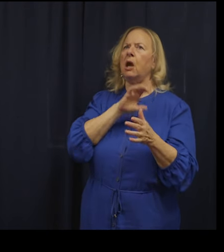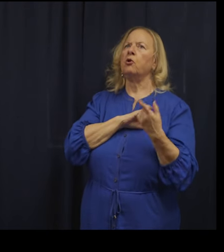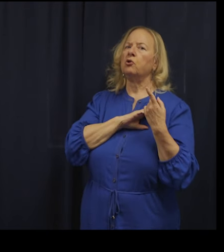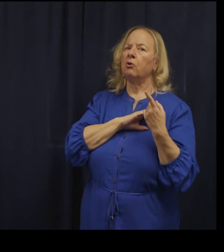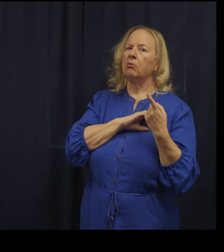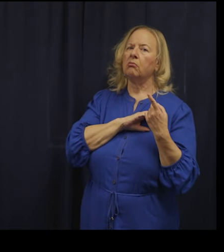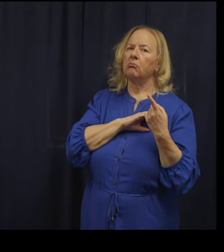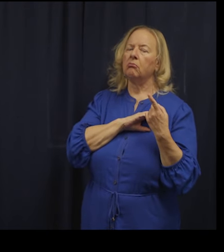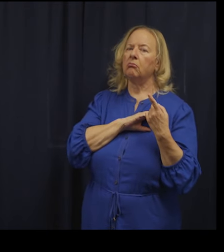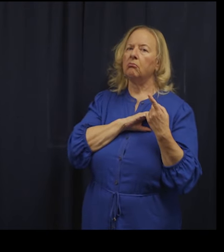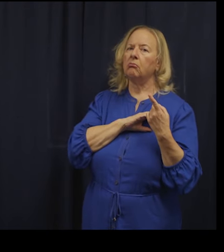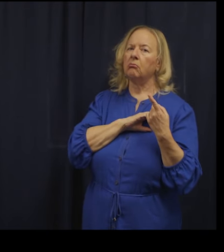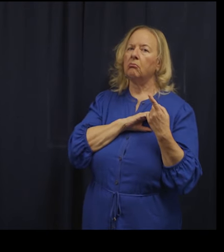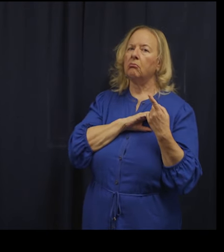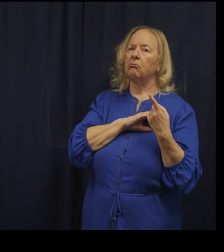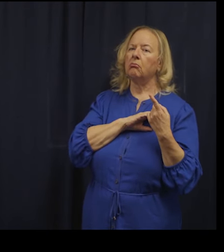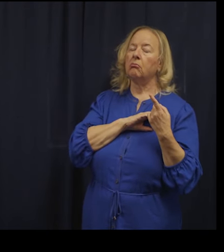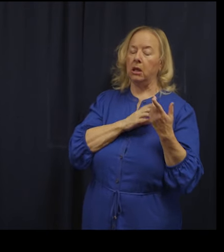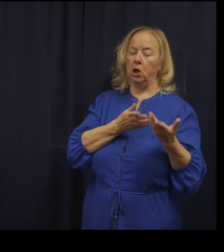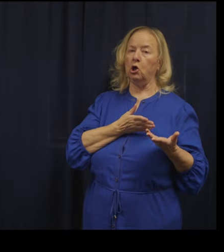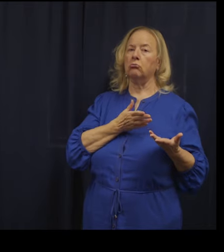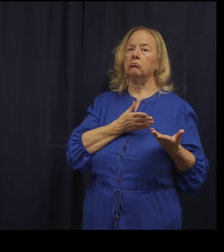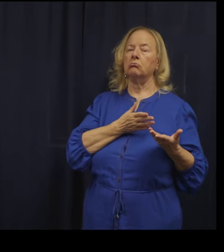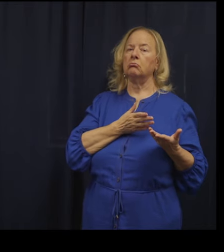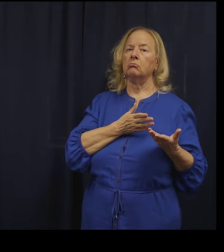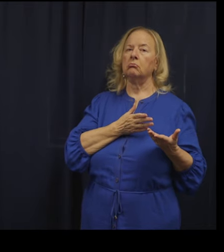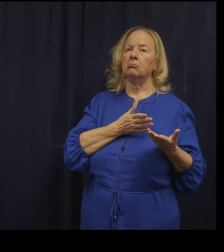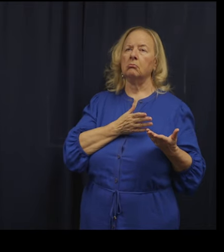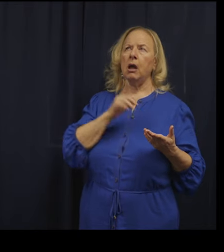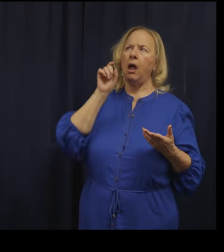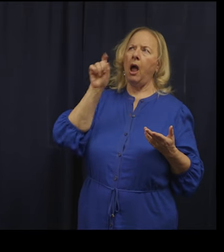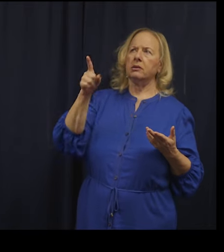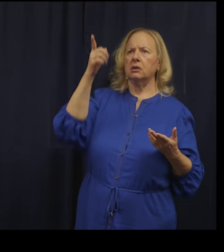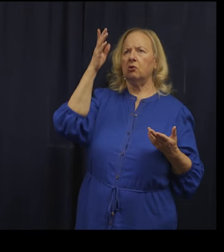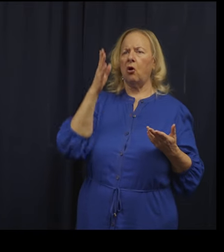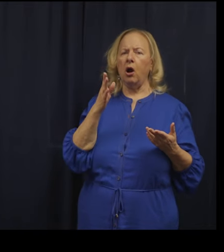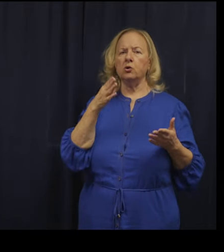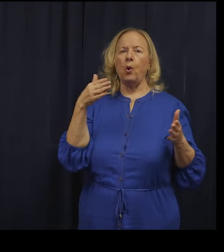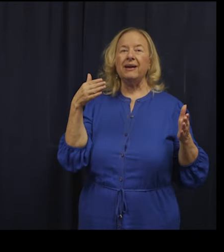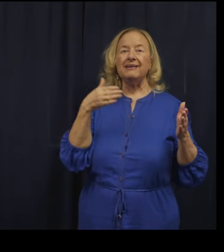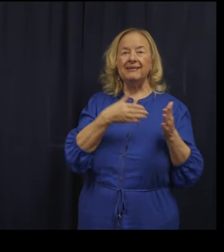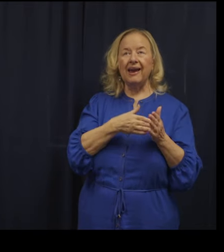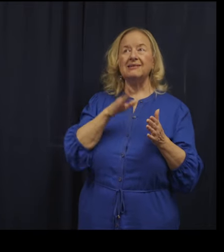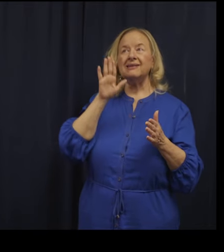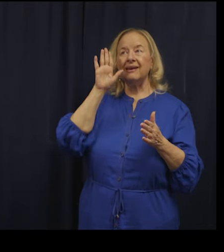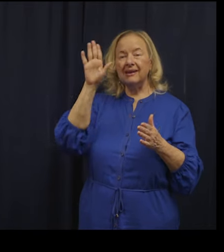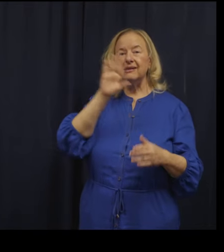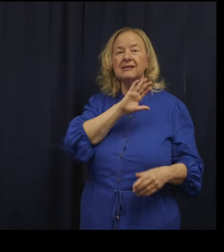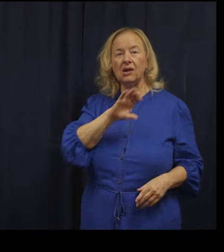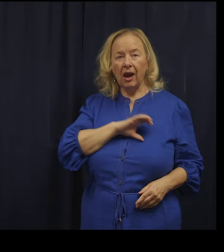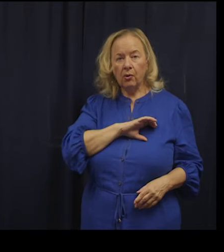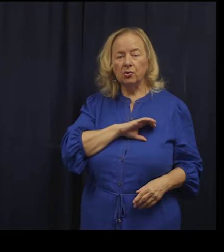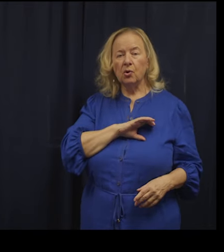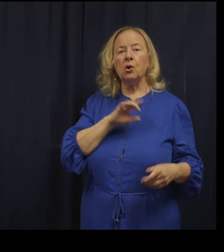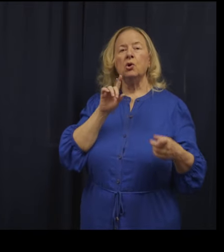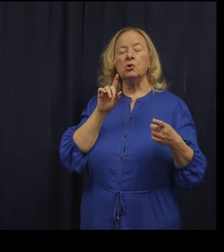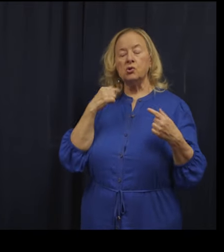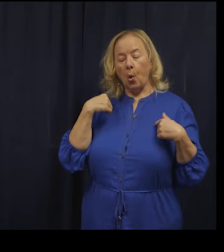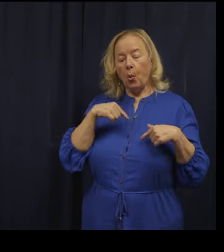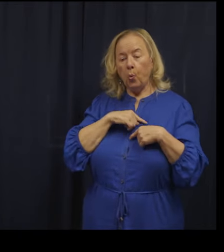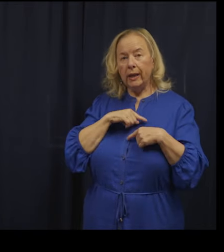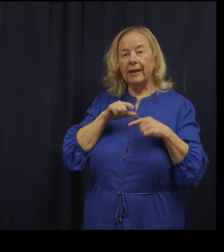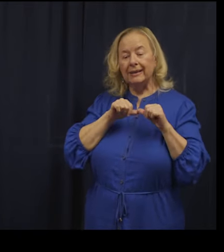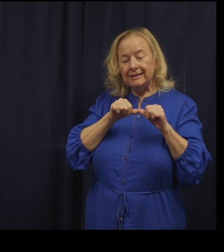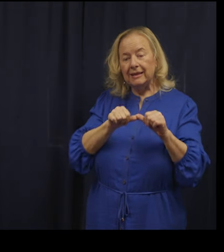character? And here, we're asking God to go against his very nature so we